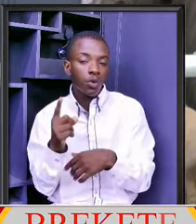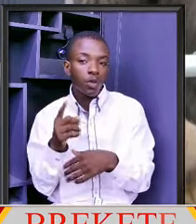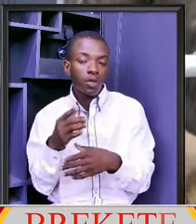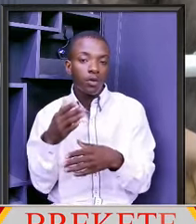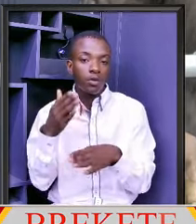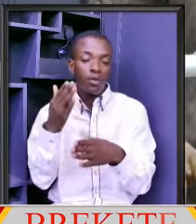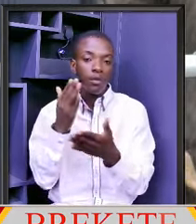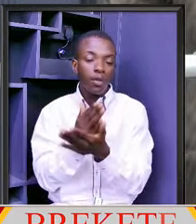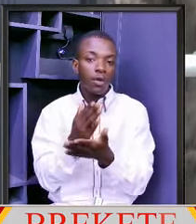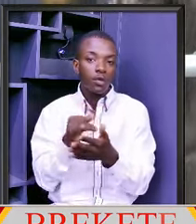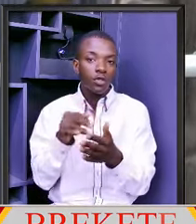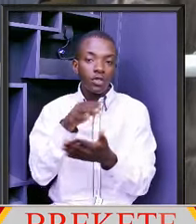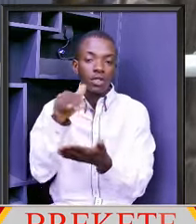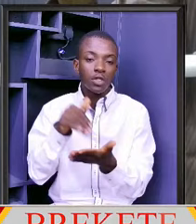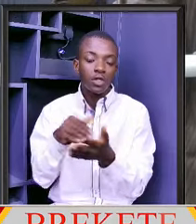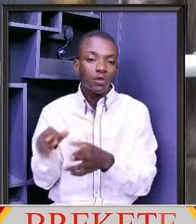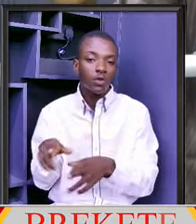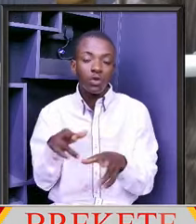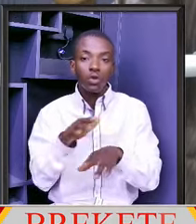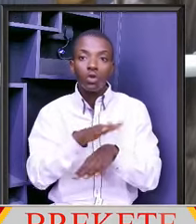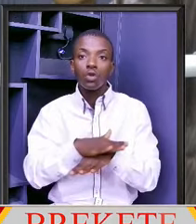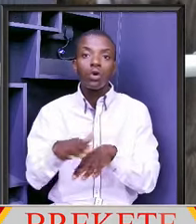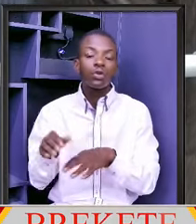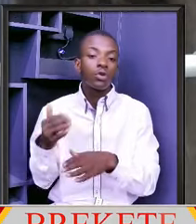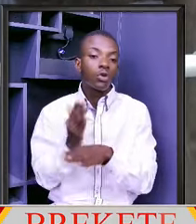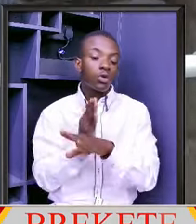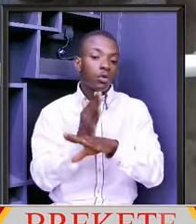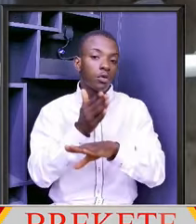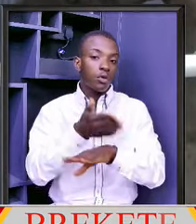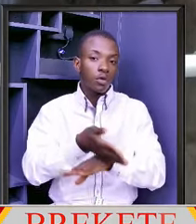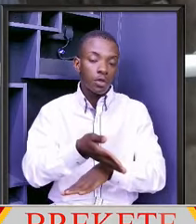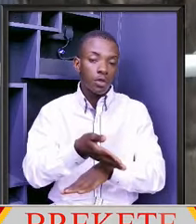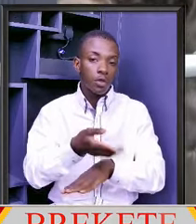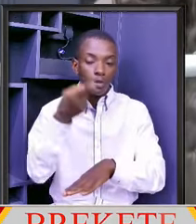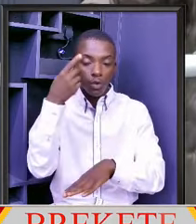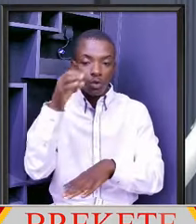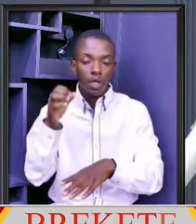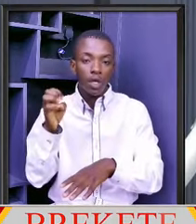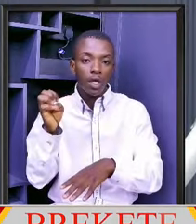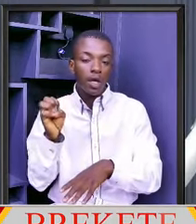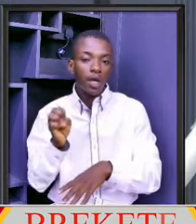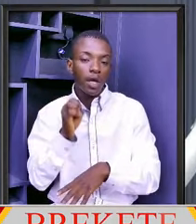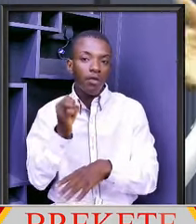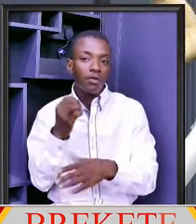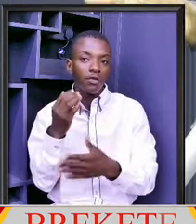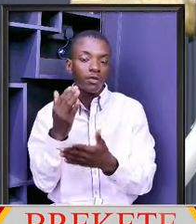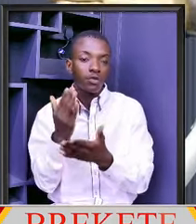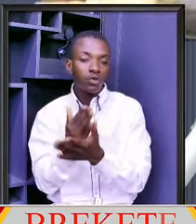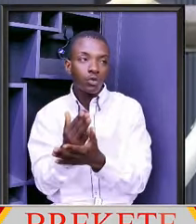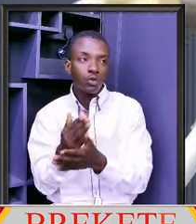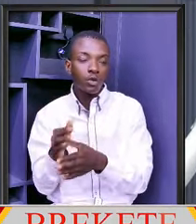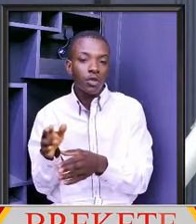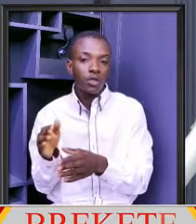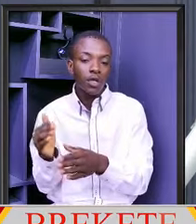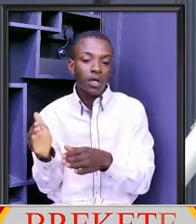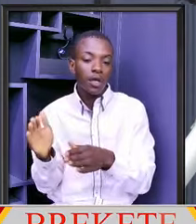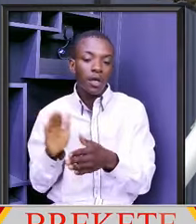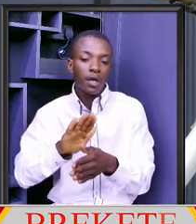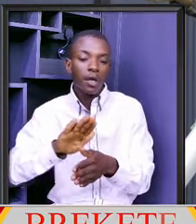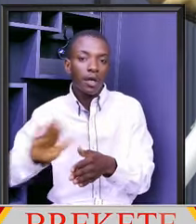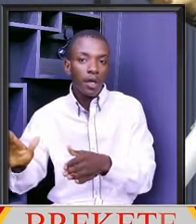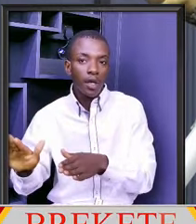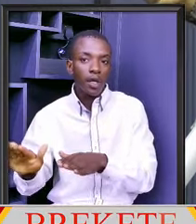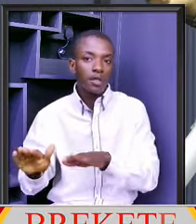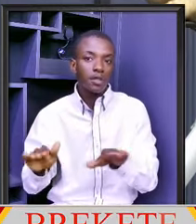park for center of road. I go tell them don't cross because I don't ever stop like this to do. As I clear this side,